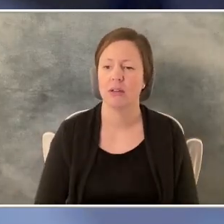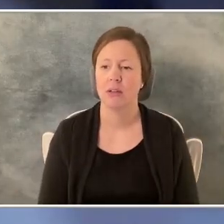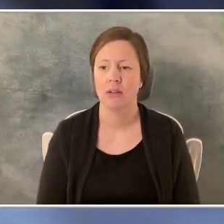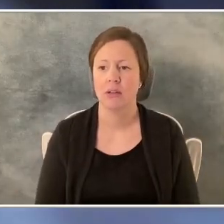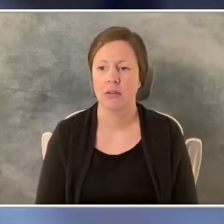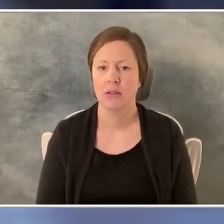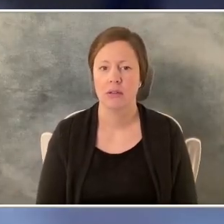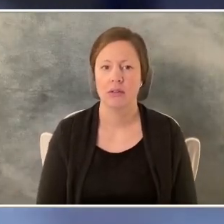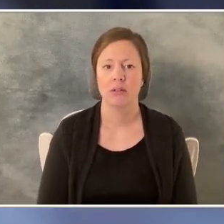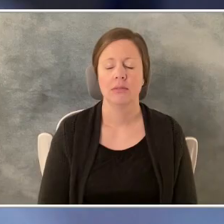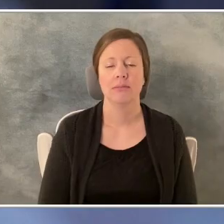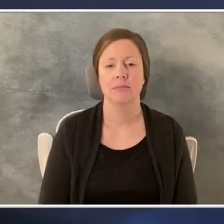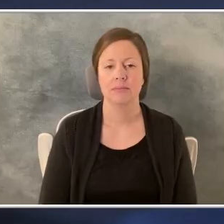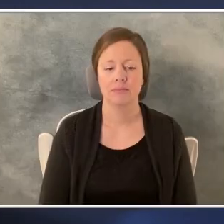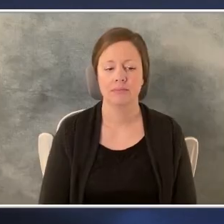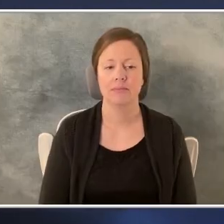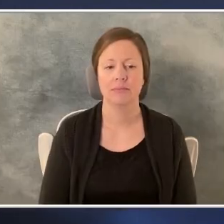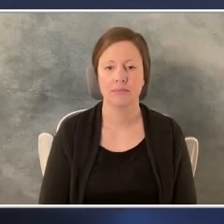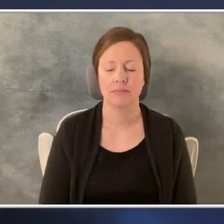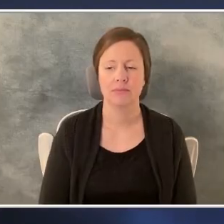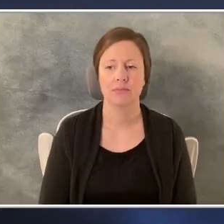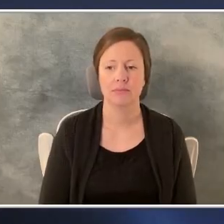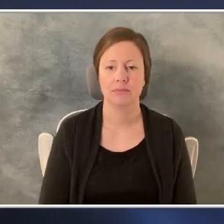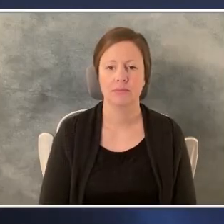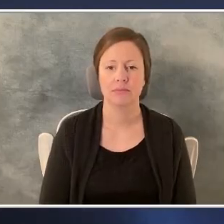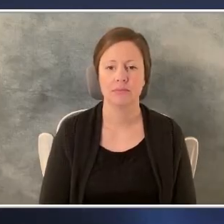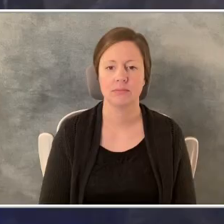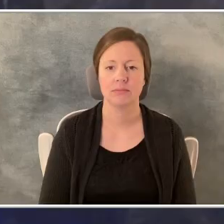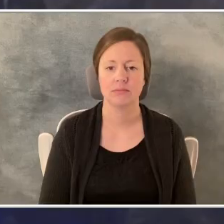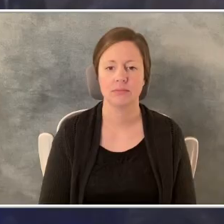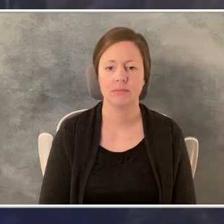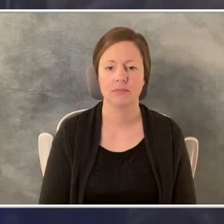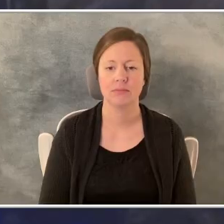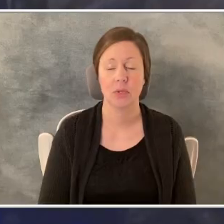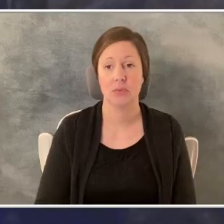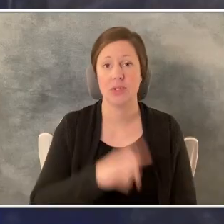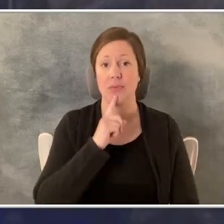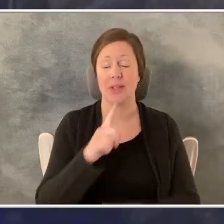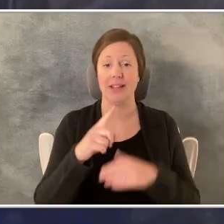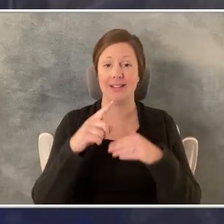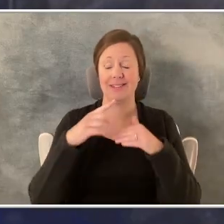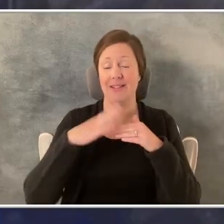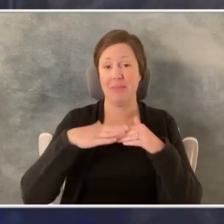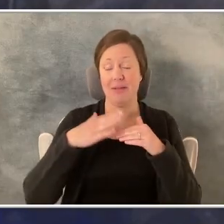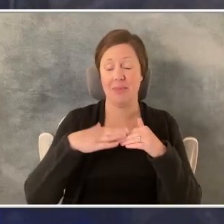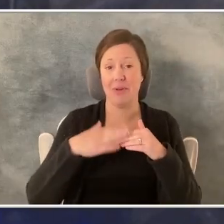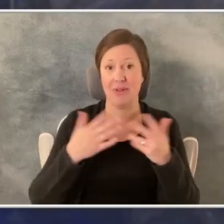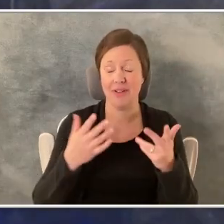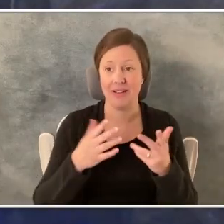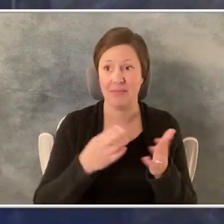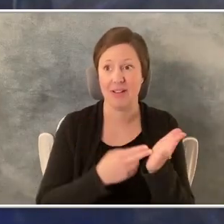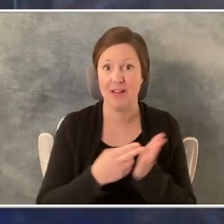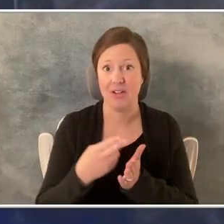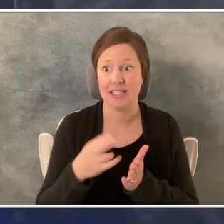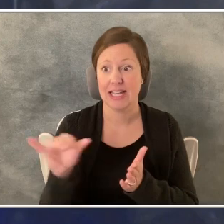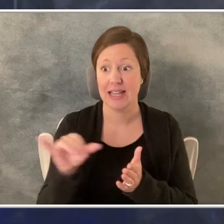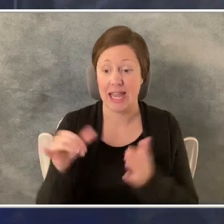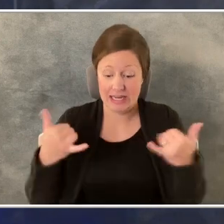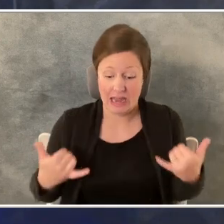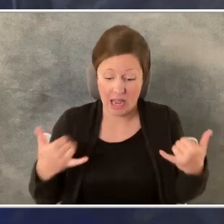So it was really minimal, actually. Right now it's like it never